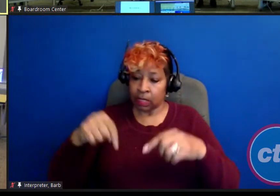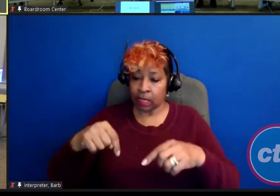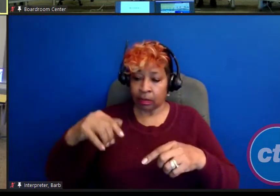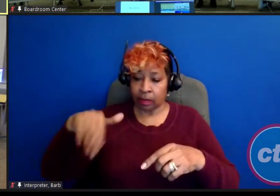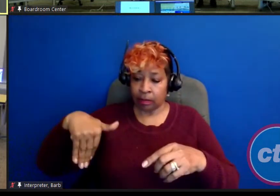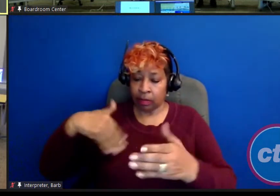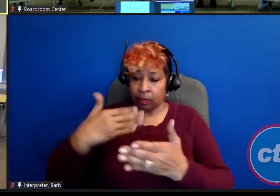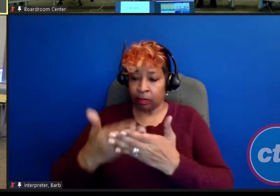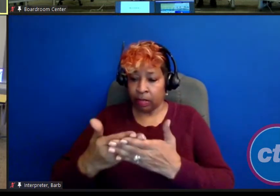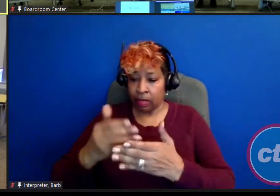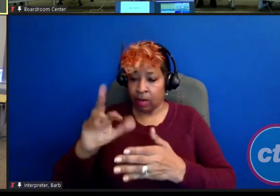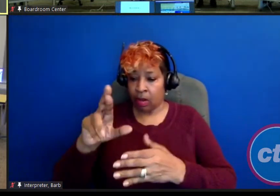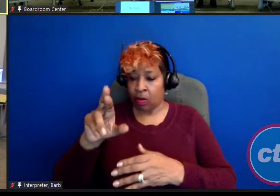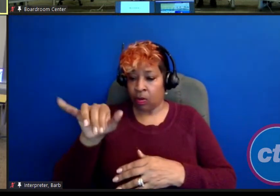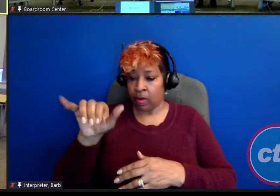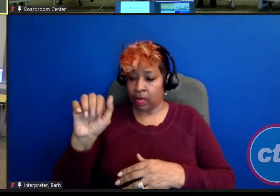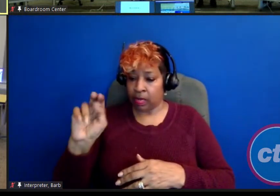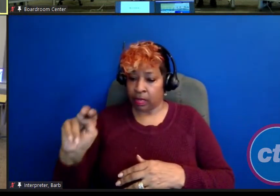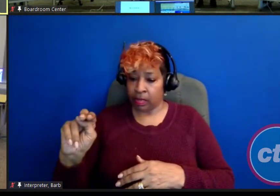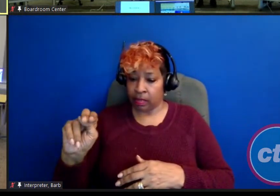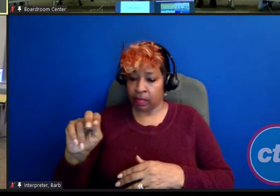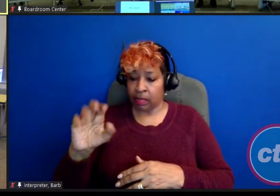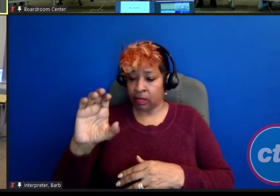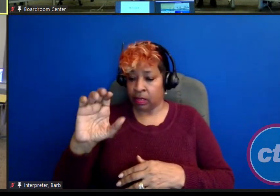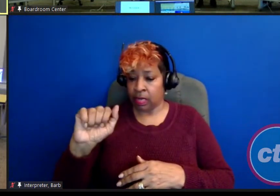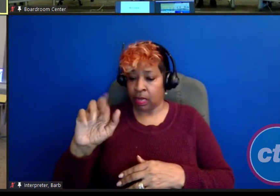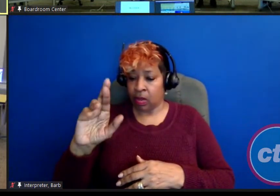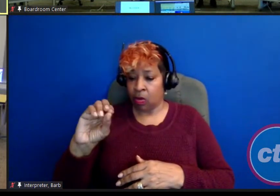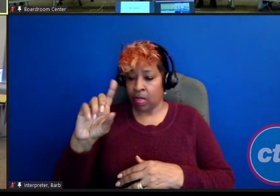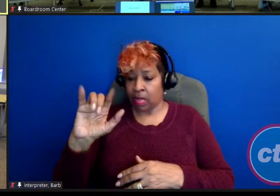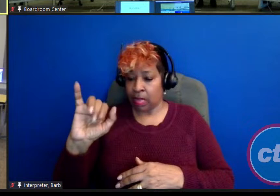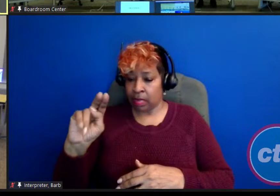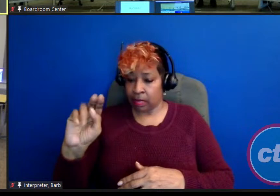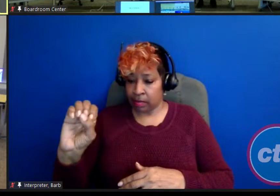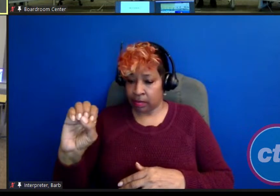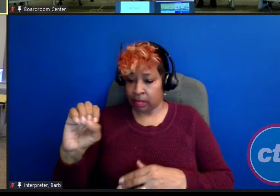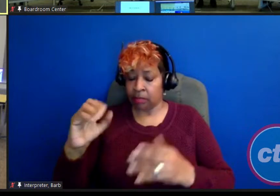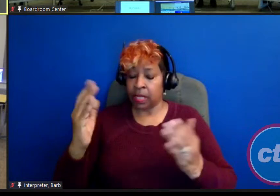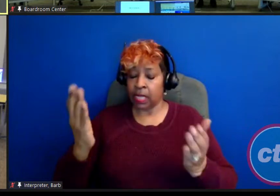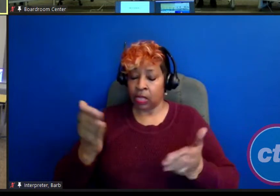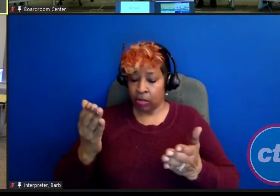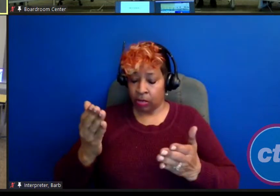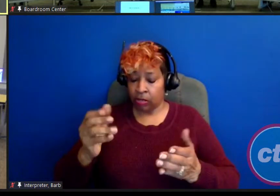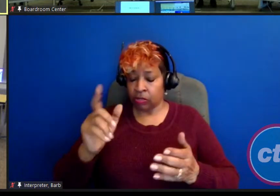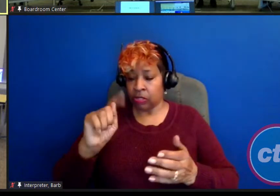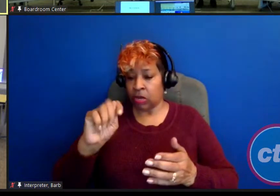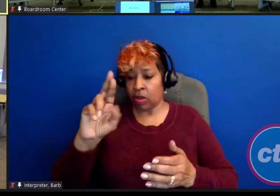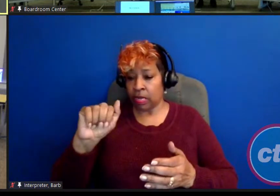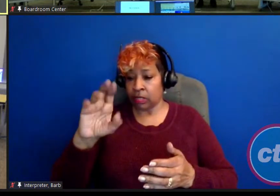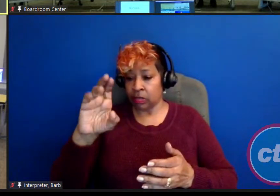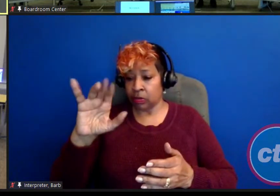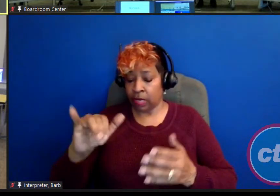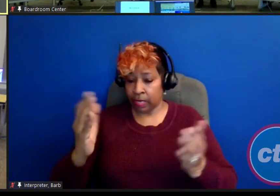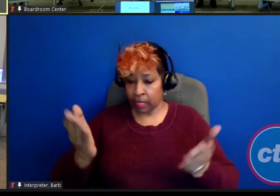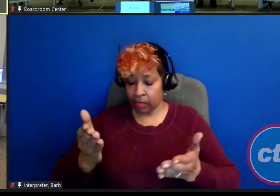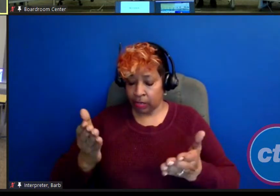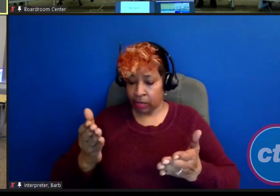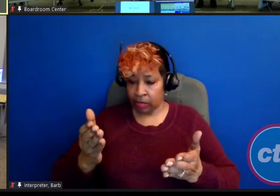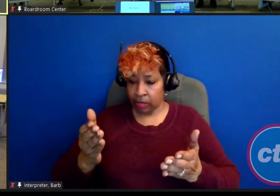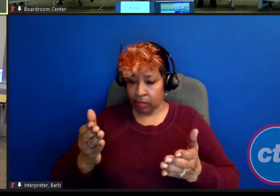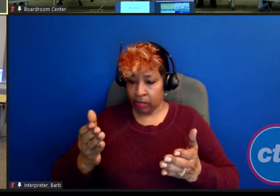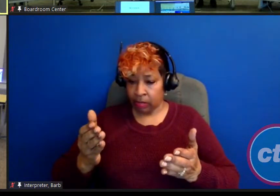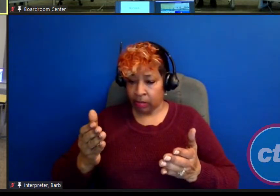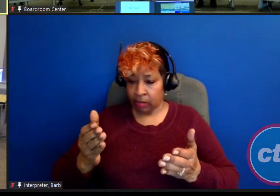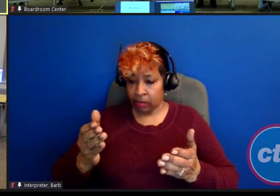McCray. Here. Caroline Pavlicek. Here. Tracy Powell. Here.